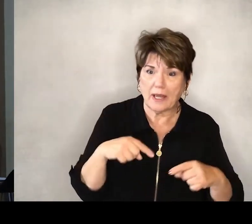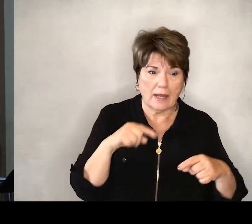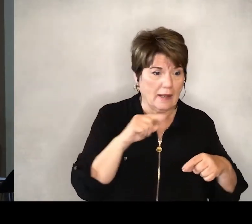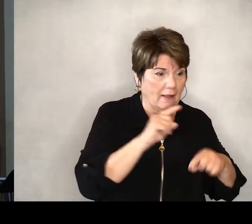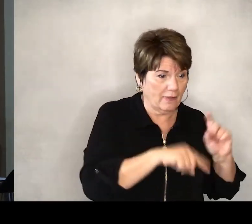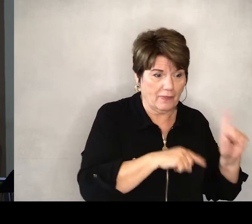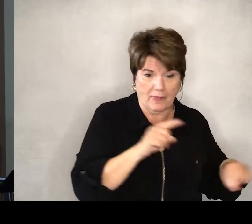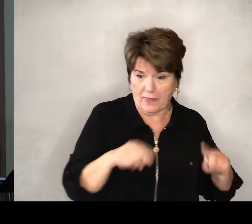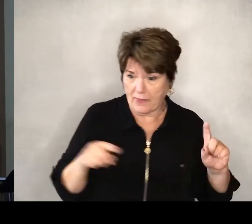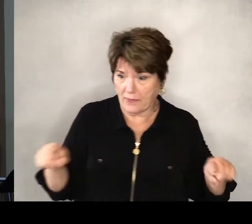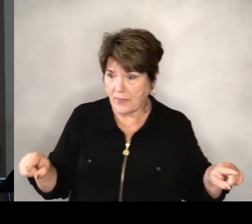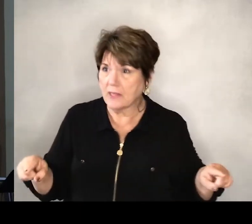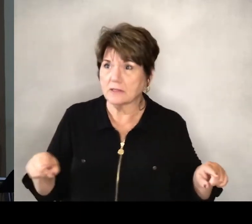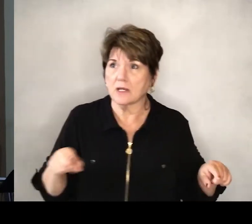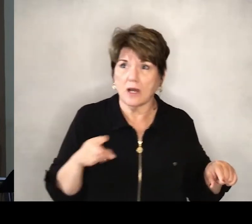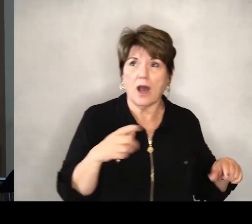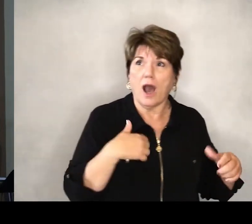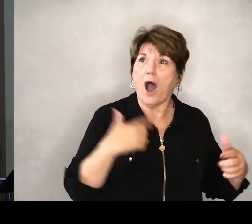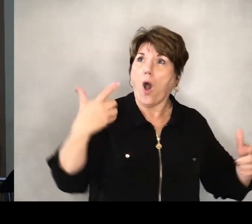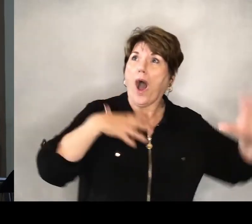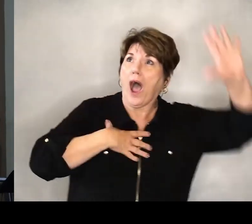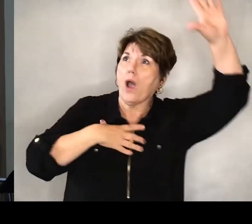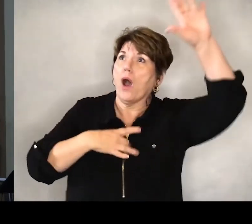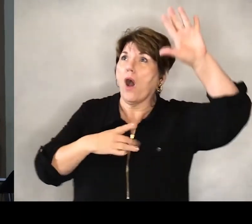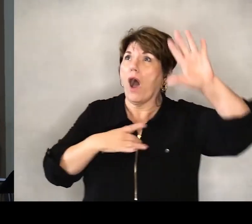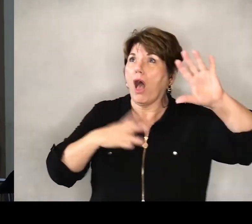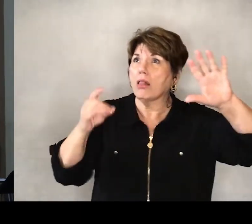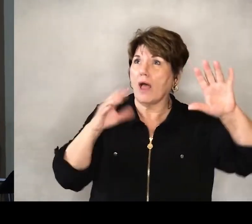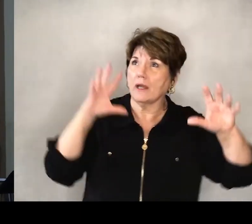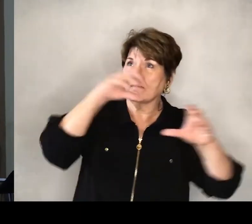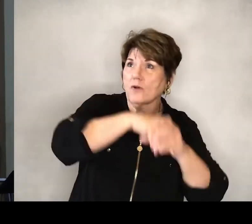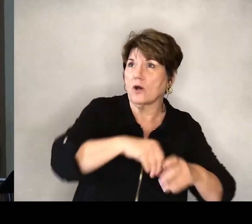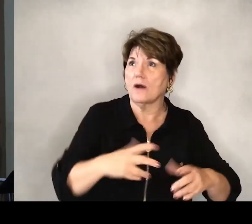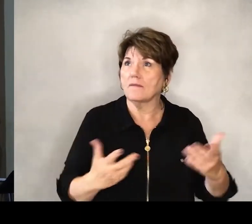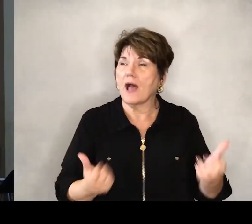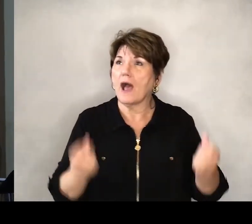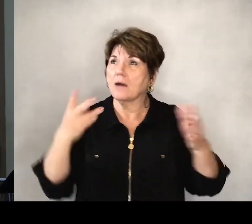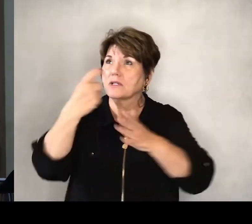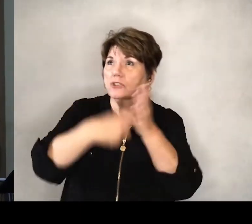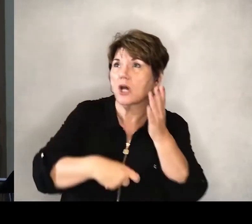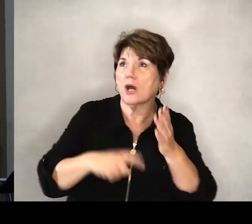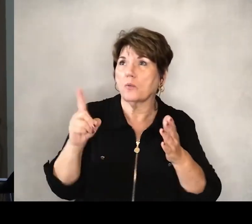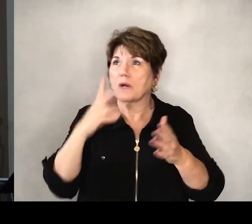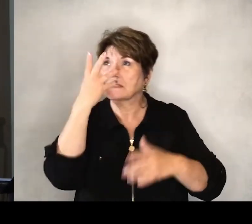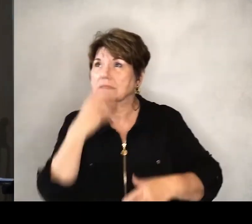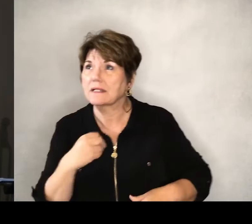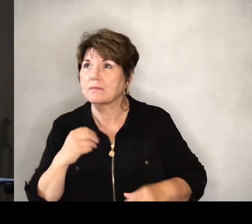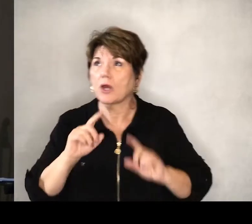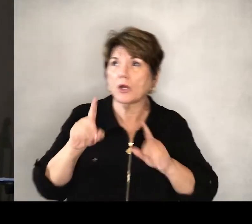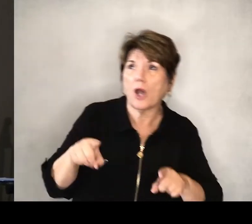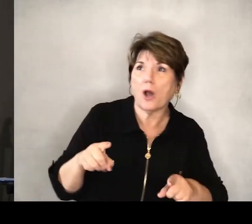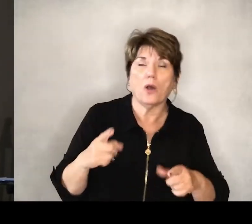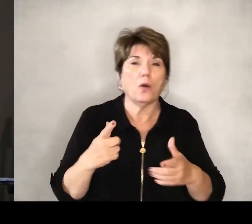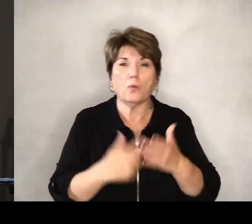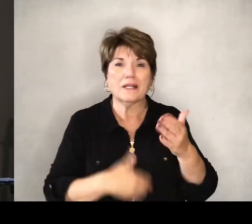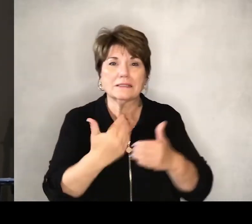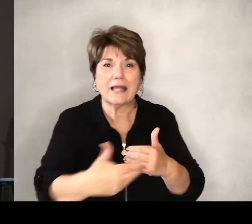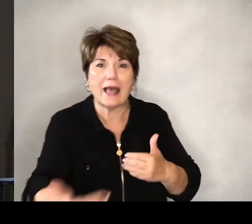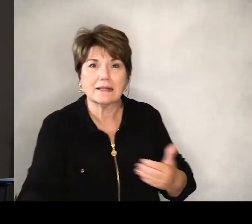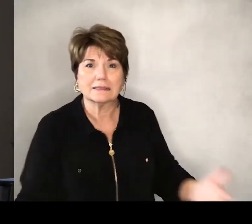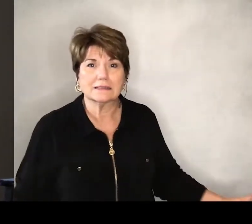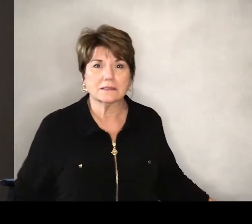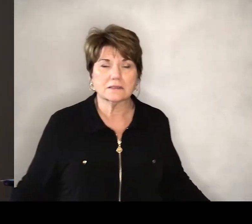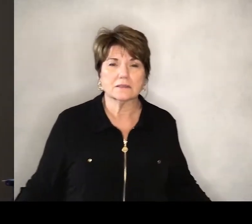plan. It's going to go on this way. Jesus, you got this. I want to play the part of this. Can you do this? Can we do this? How much is it going to cost? Where are we going to sleep next? Where are we going to go? How's this going to work, right?